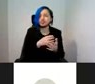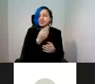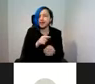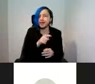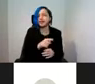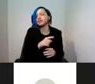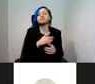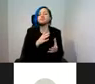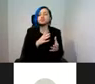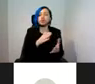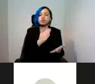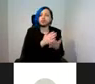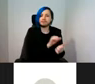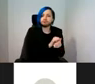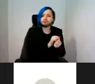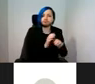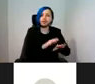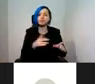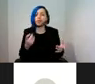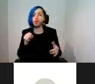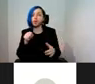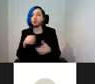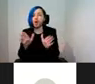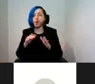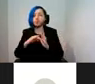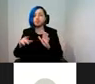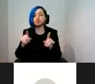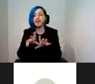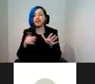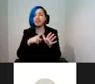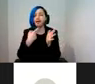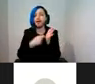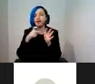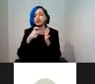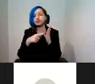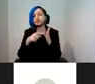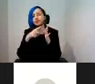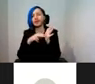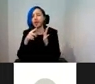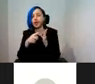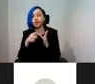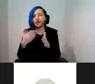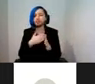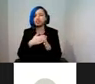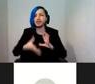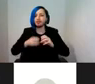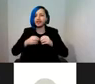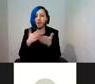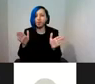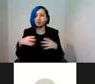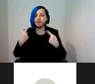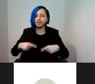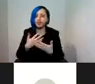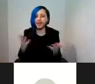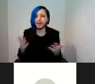and DIY projects. So things like the Arduino as well, which were originally created. And things like, we also think about things like